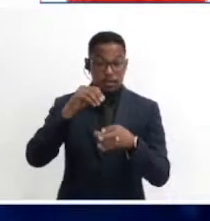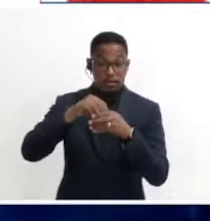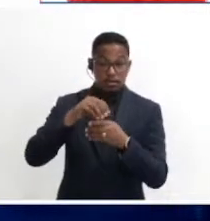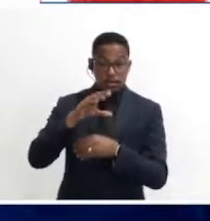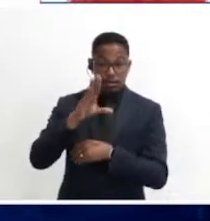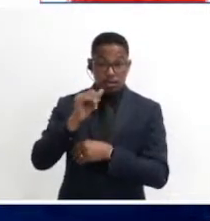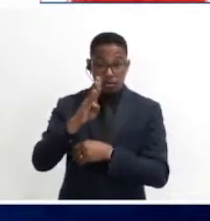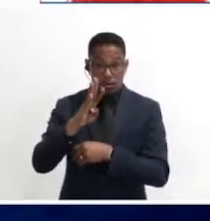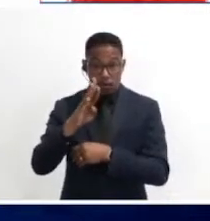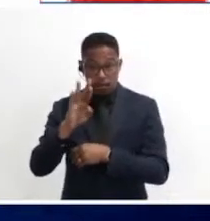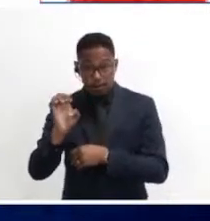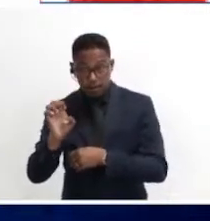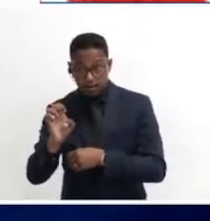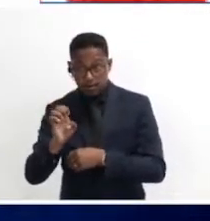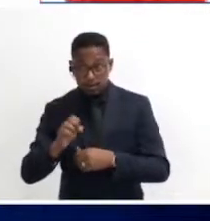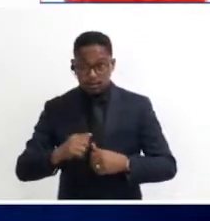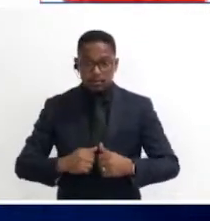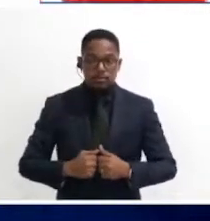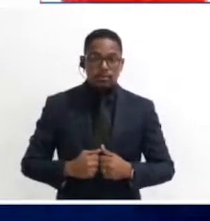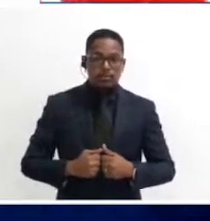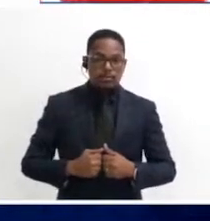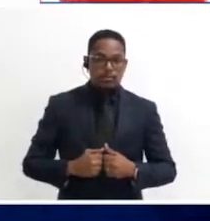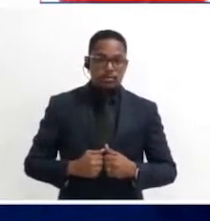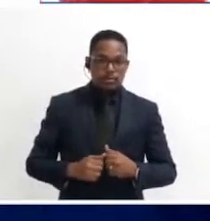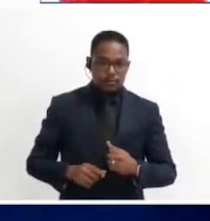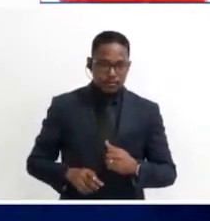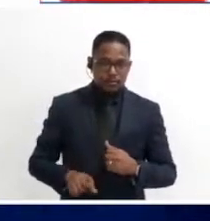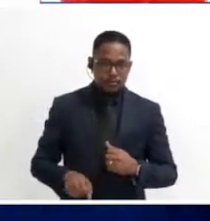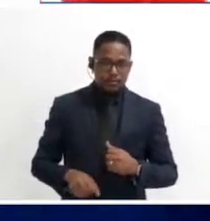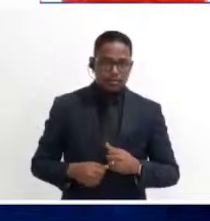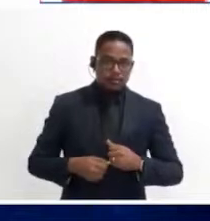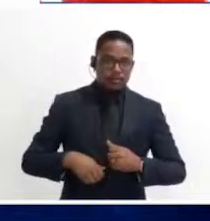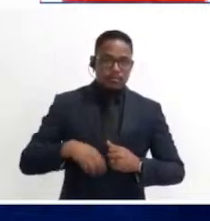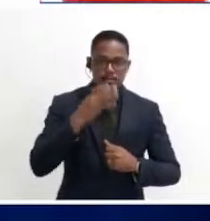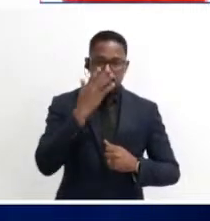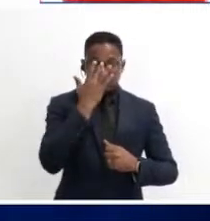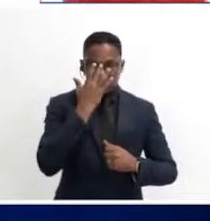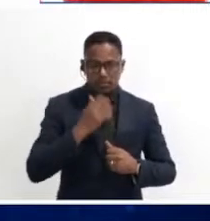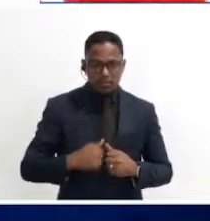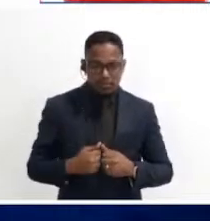are dielectric layers and then built up